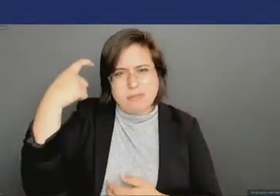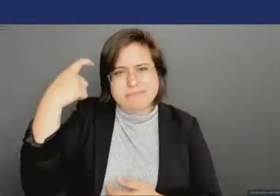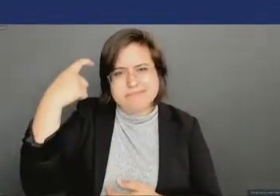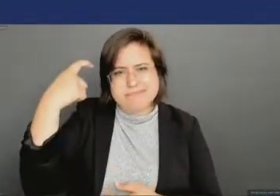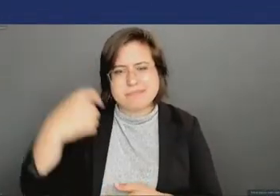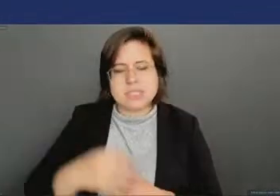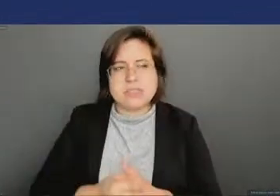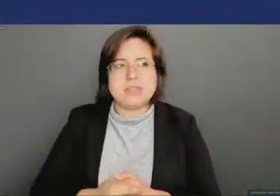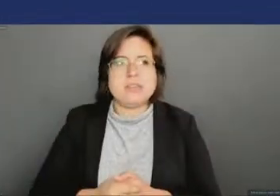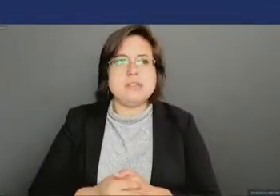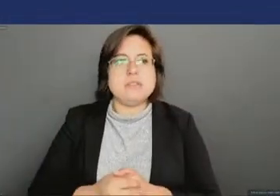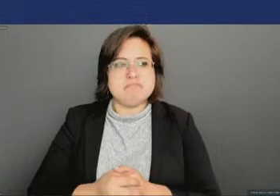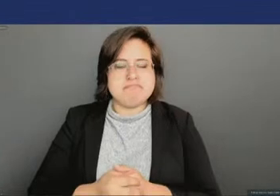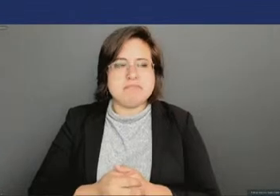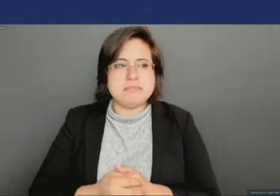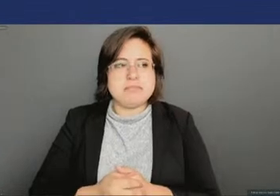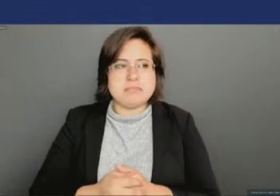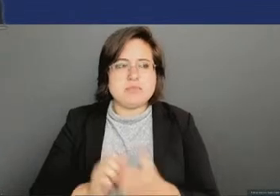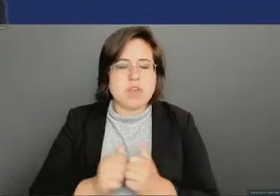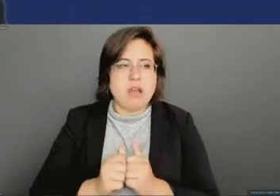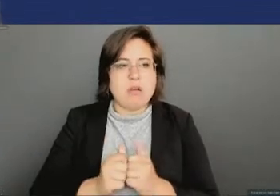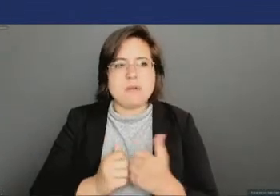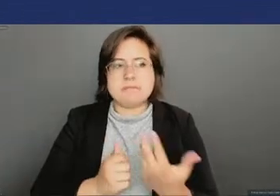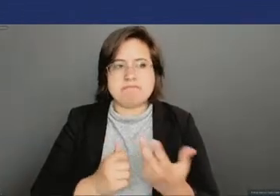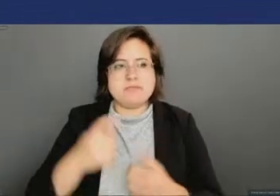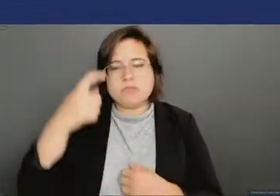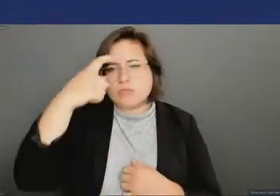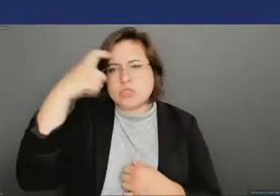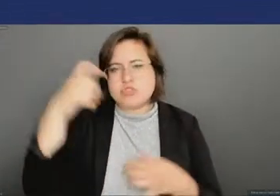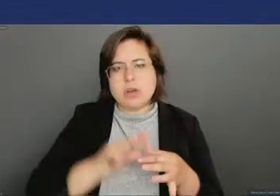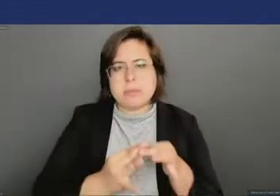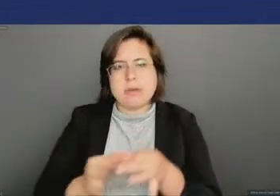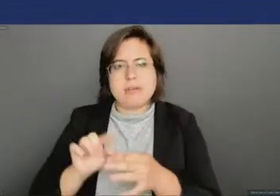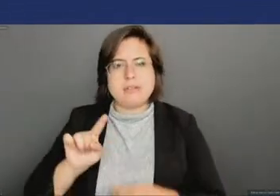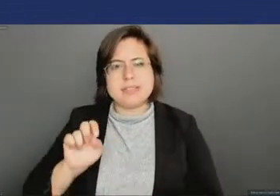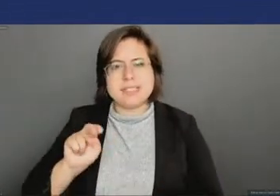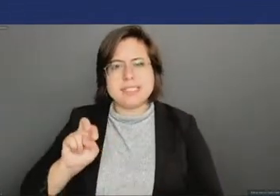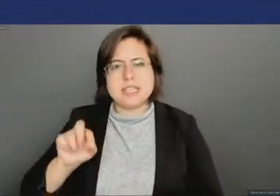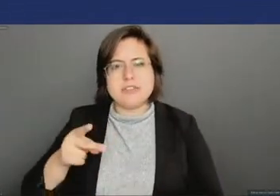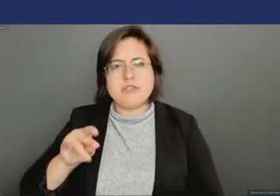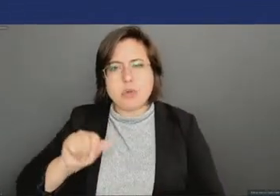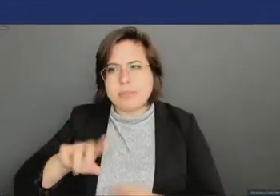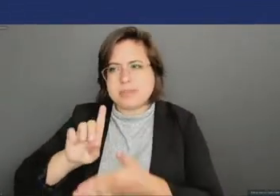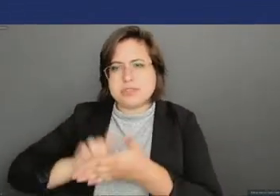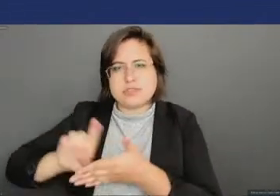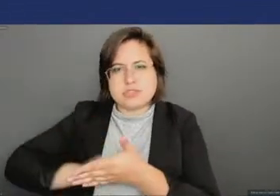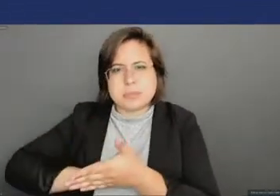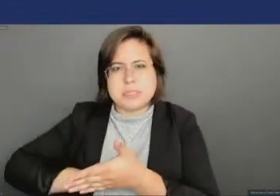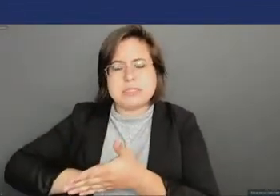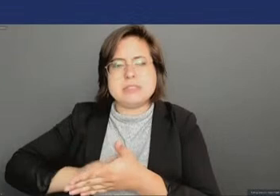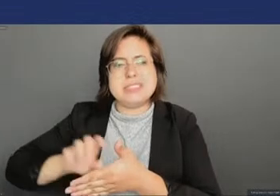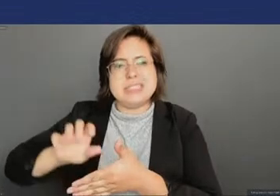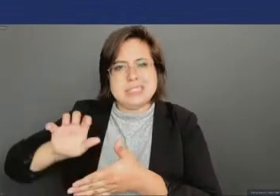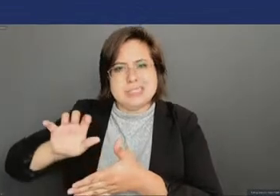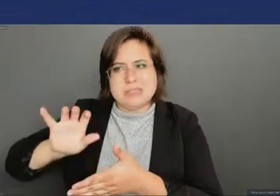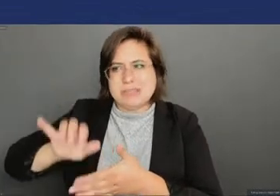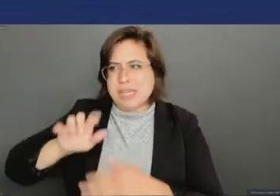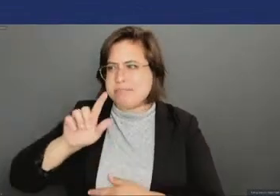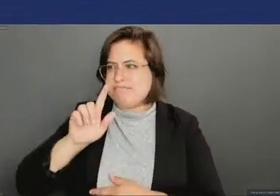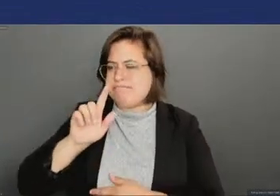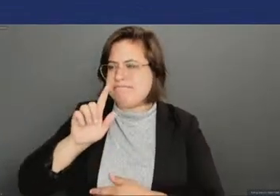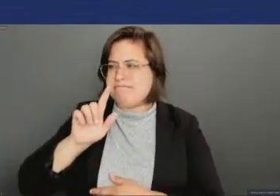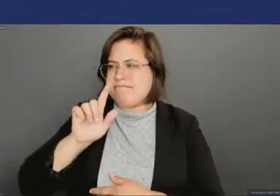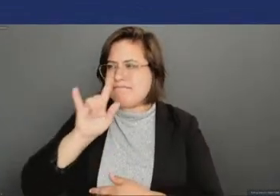how trauma that is tied to xenophobia and discrimination can manifest not only